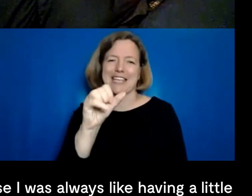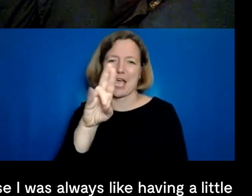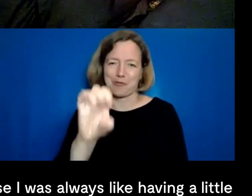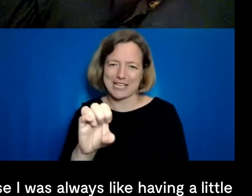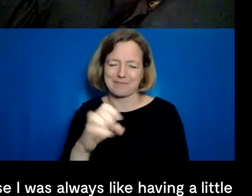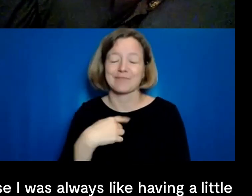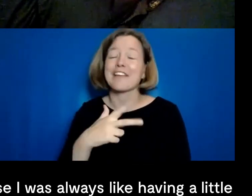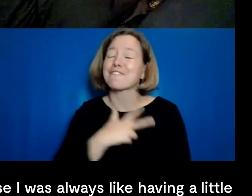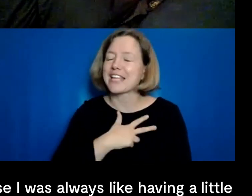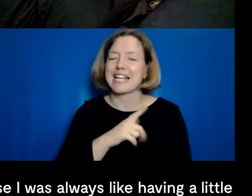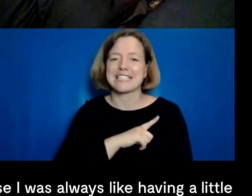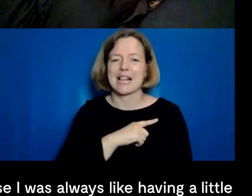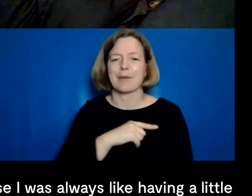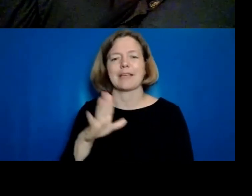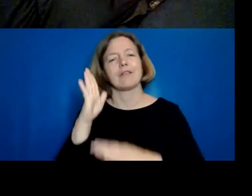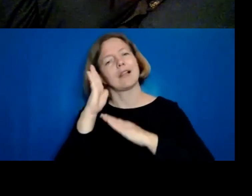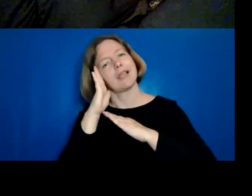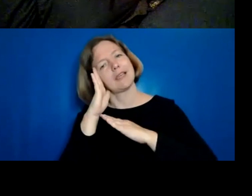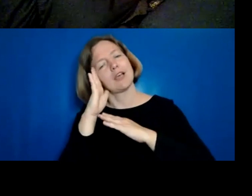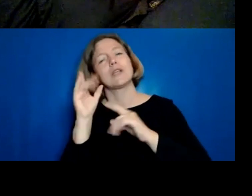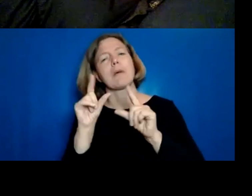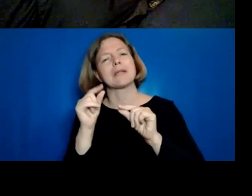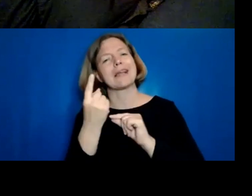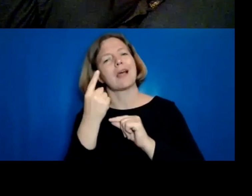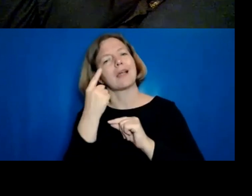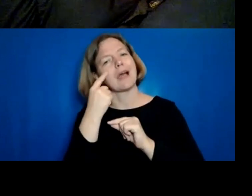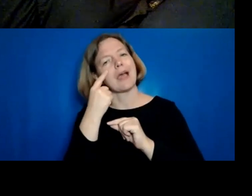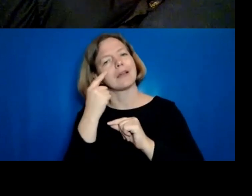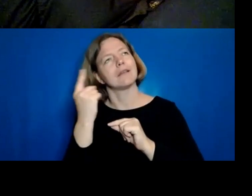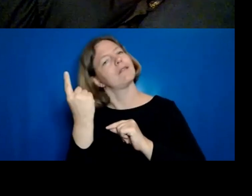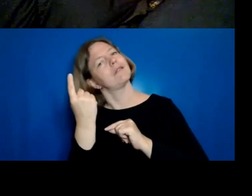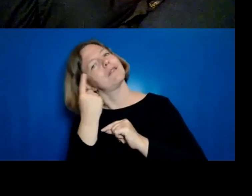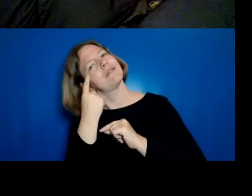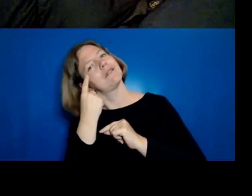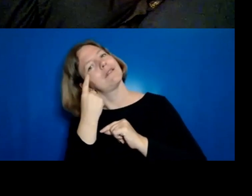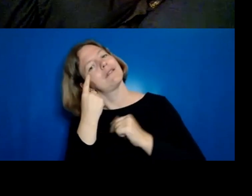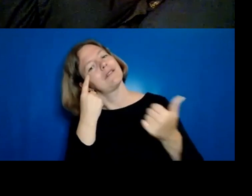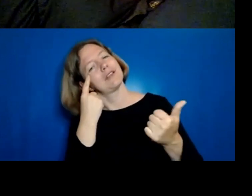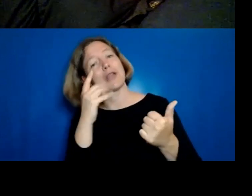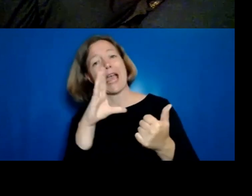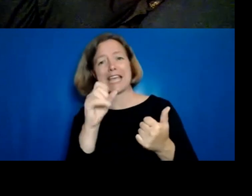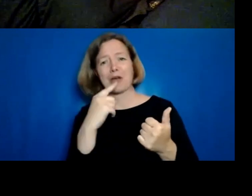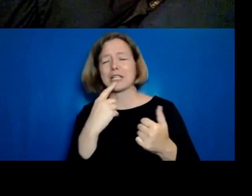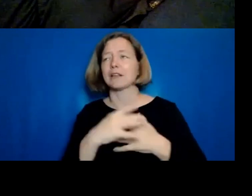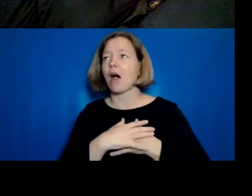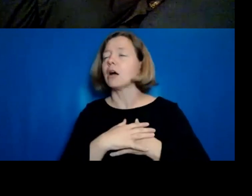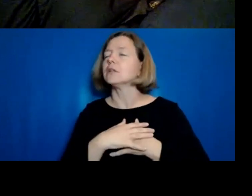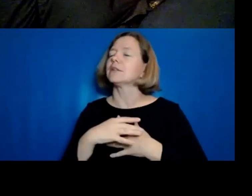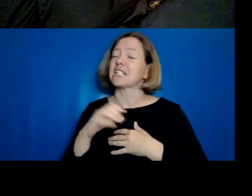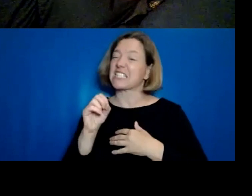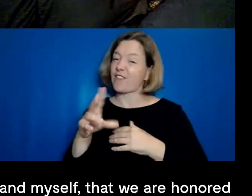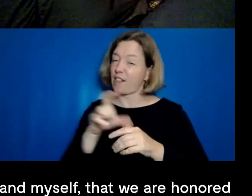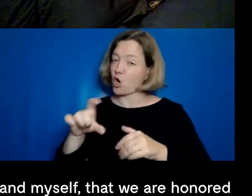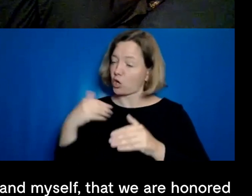my side eye lying down here when you said that you choose this event and that you trusted